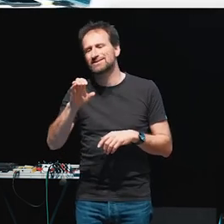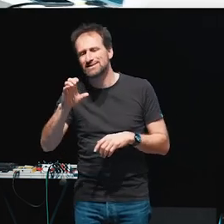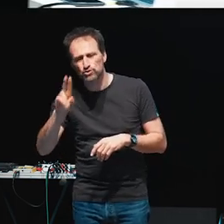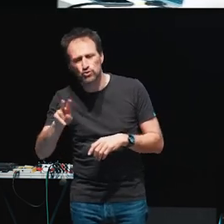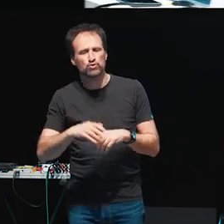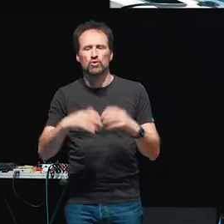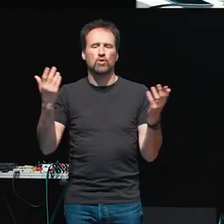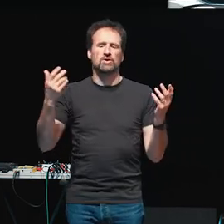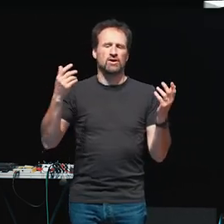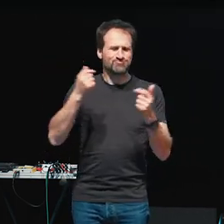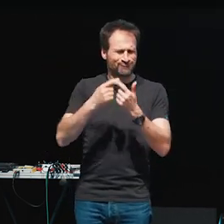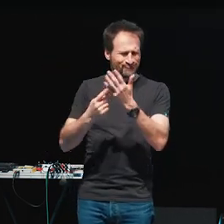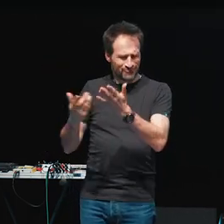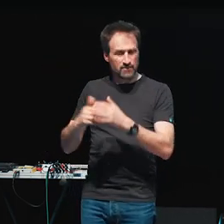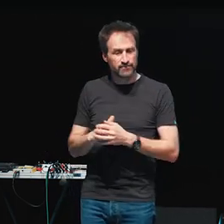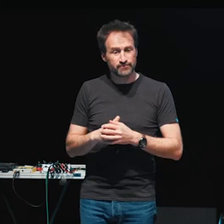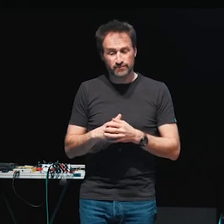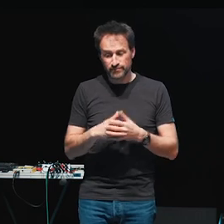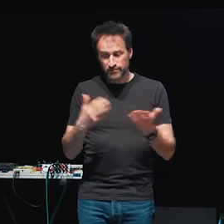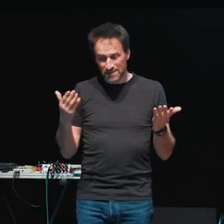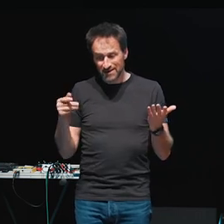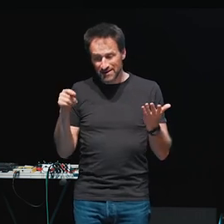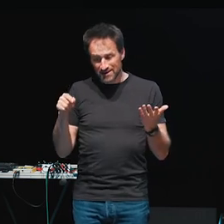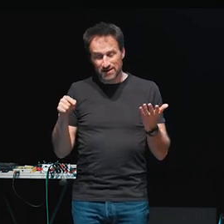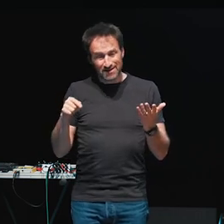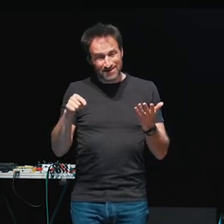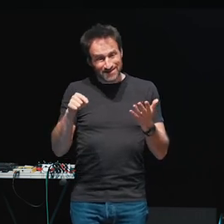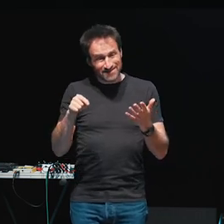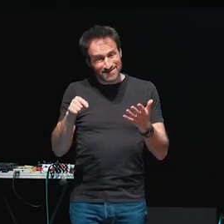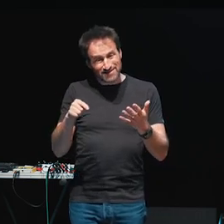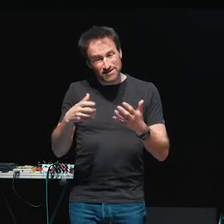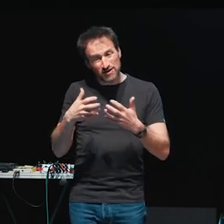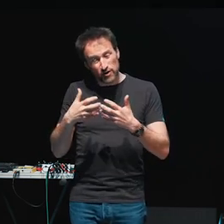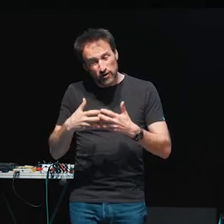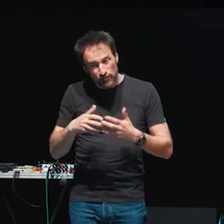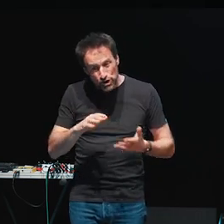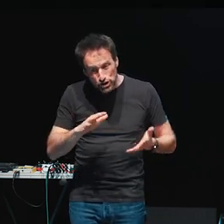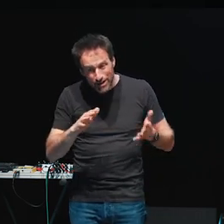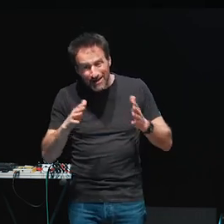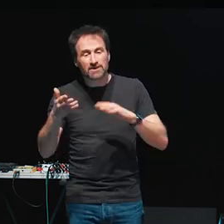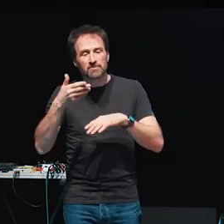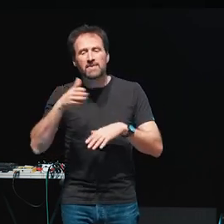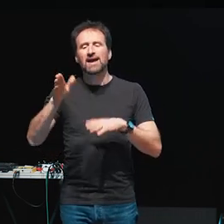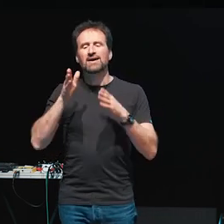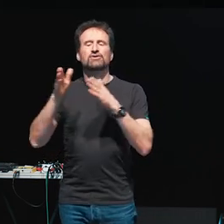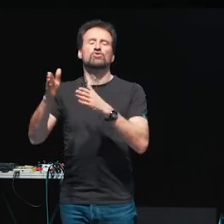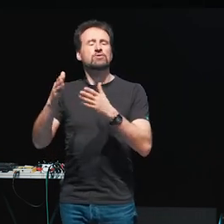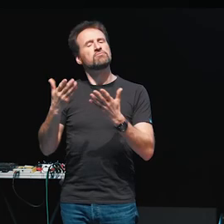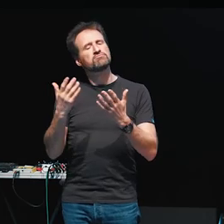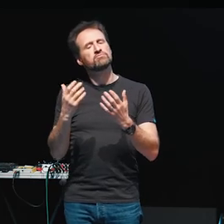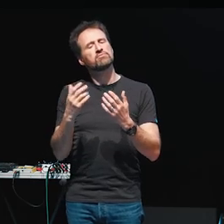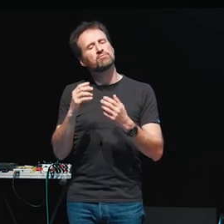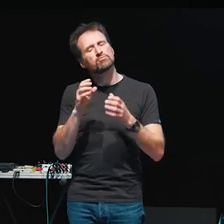actually stealing the tech scene, as actually tech teams were working towards a more modular stack approach.